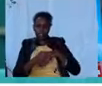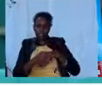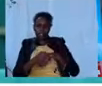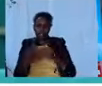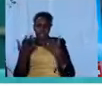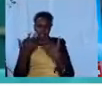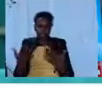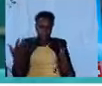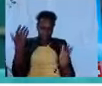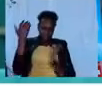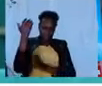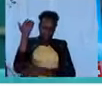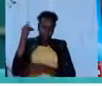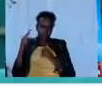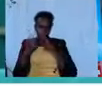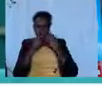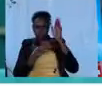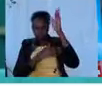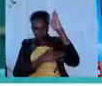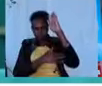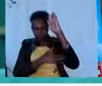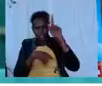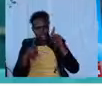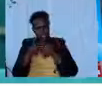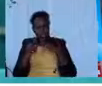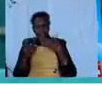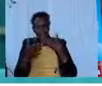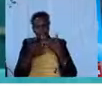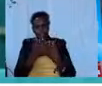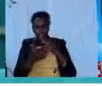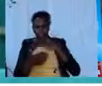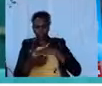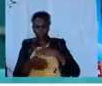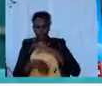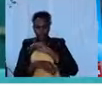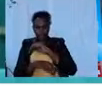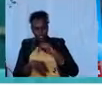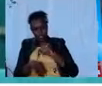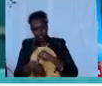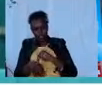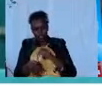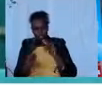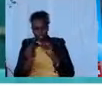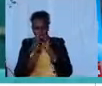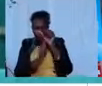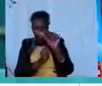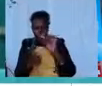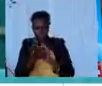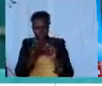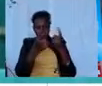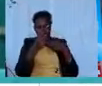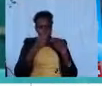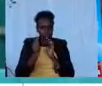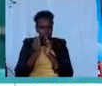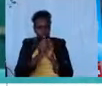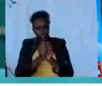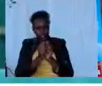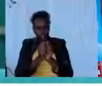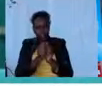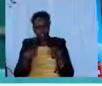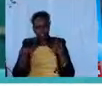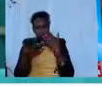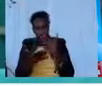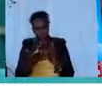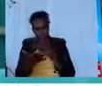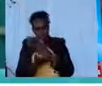not pleasing to you. We want to thank you for our nation, the far that you have brought us. Despite the